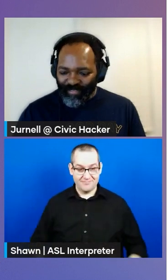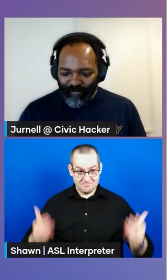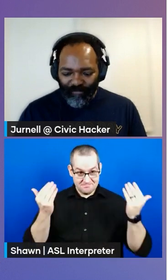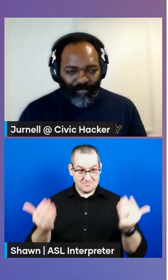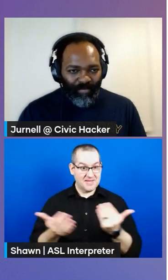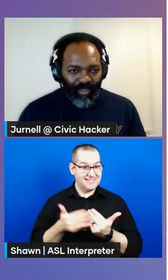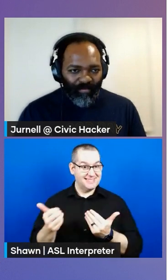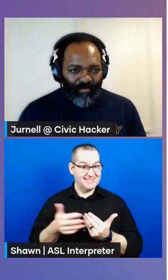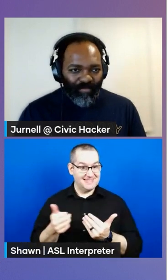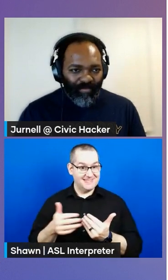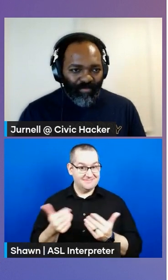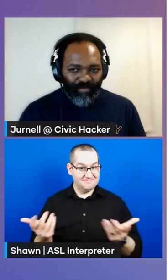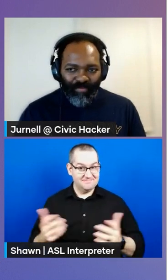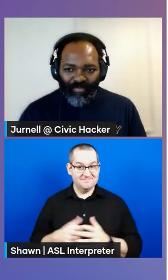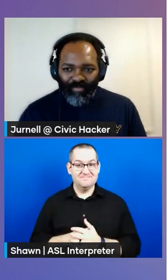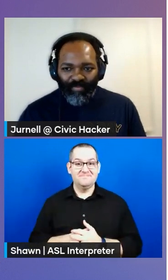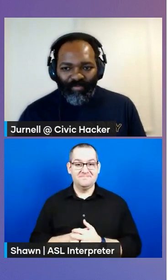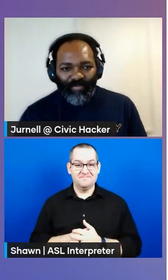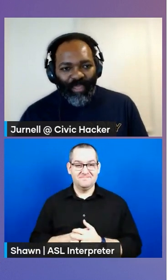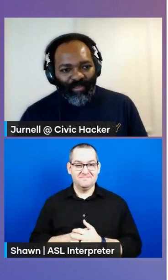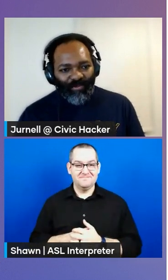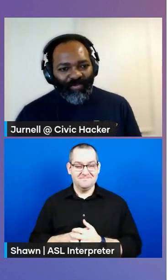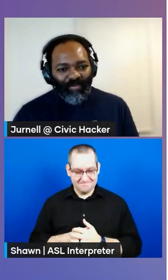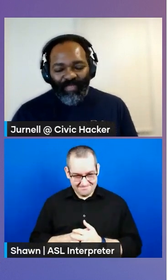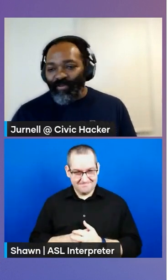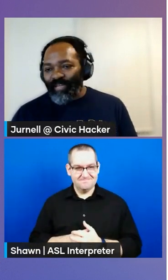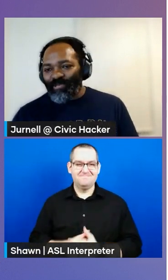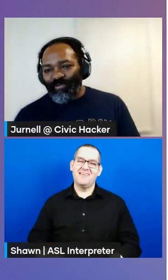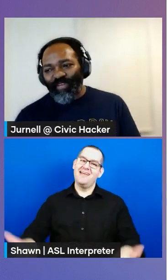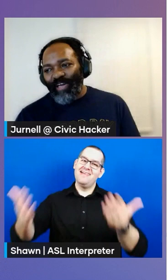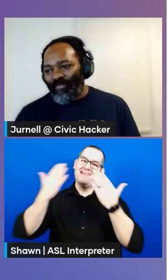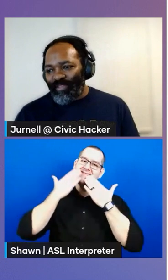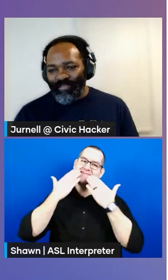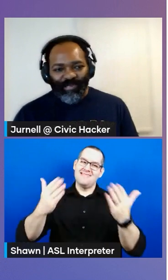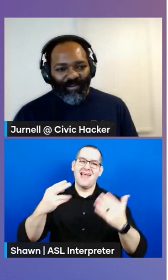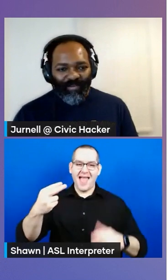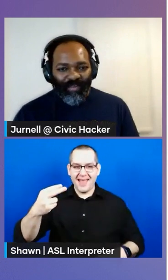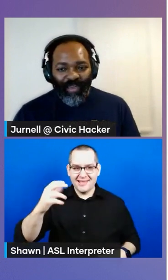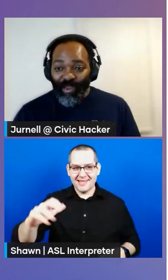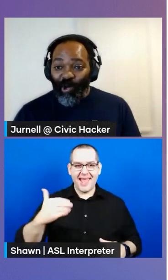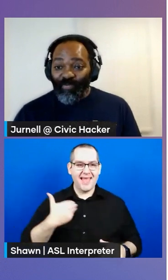that's easy. Okay. Thank you, HashiCorp, for having